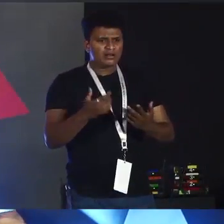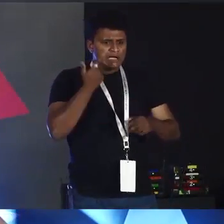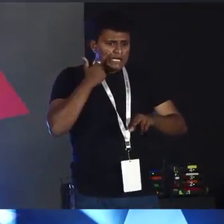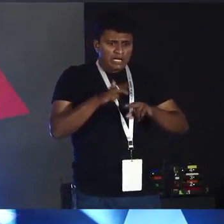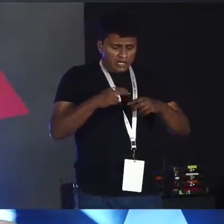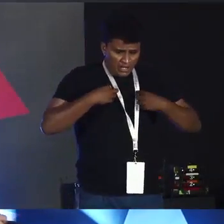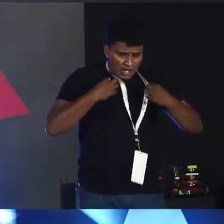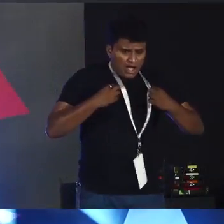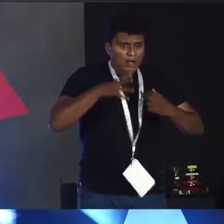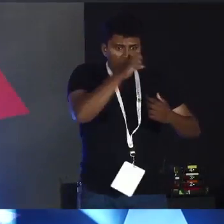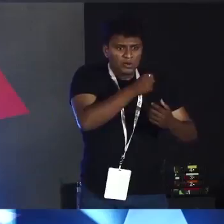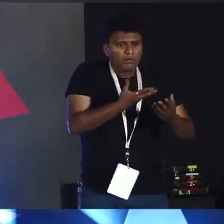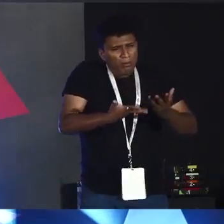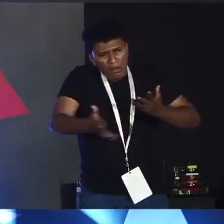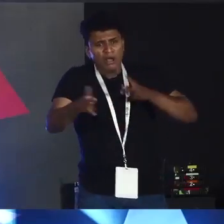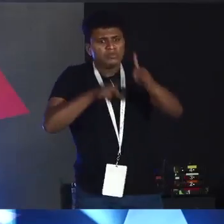clothing in winters?